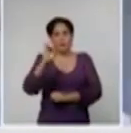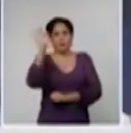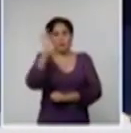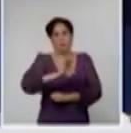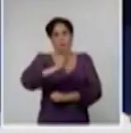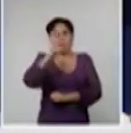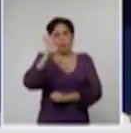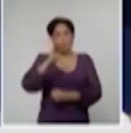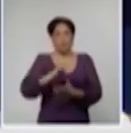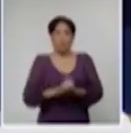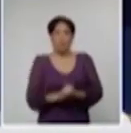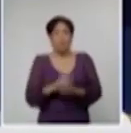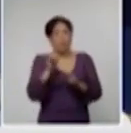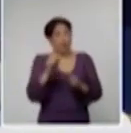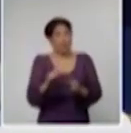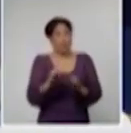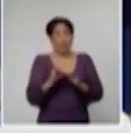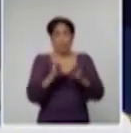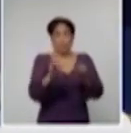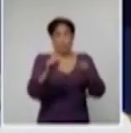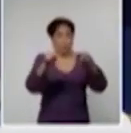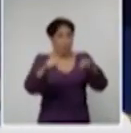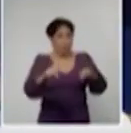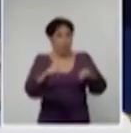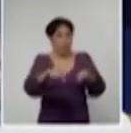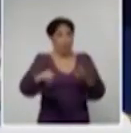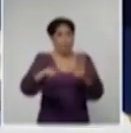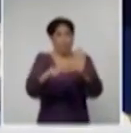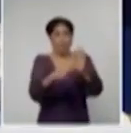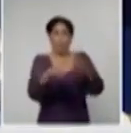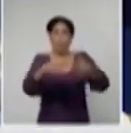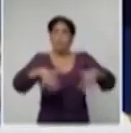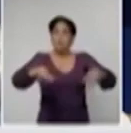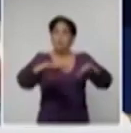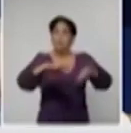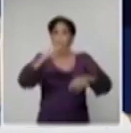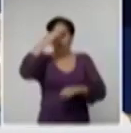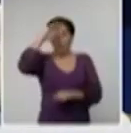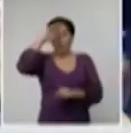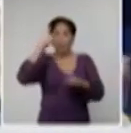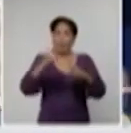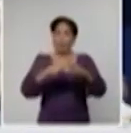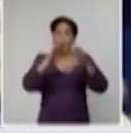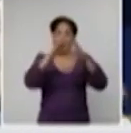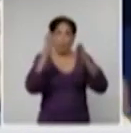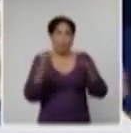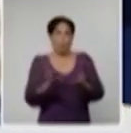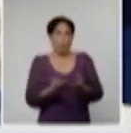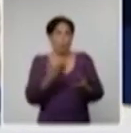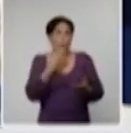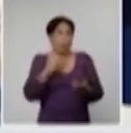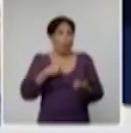248,672 deaths, for a lethality of 4.76% for the region. This is all the